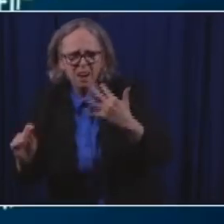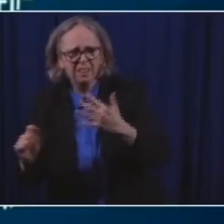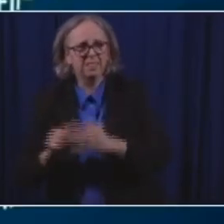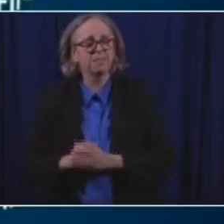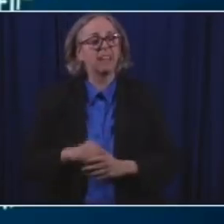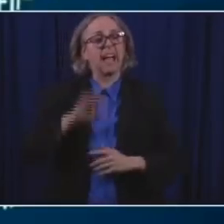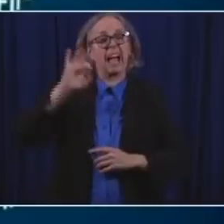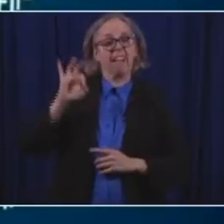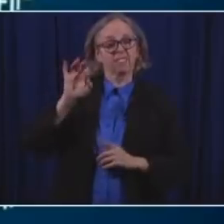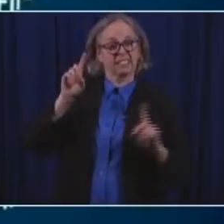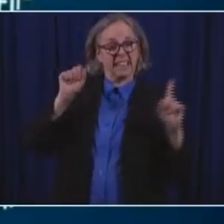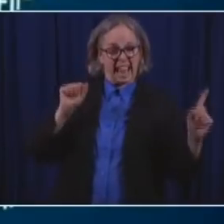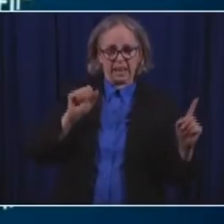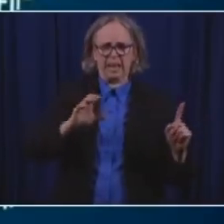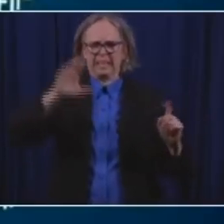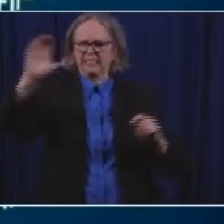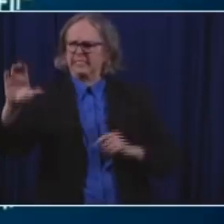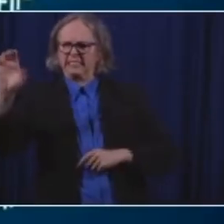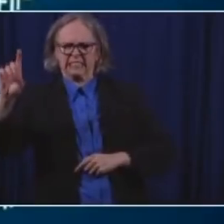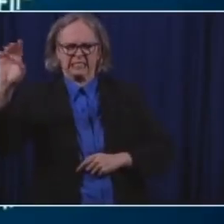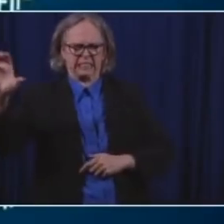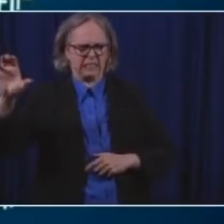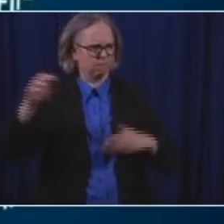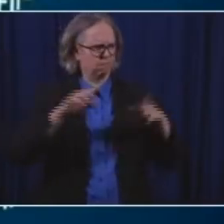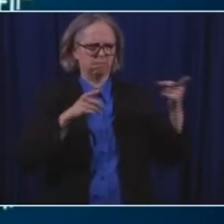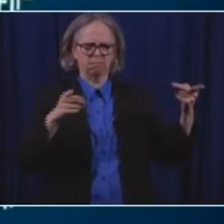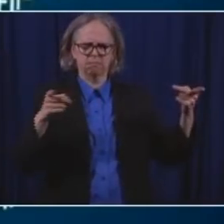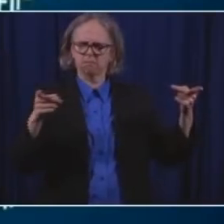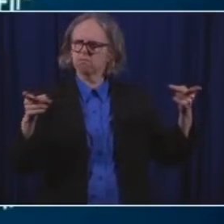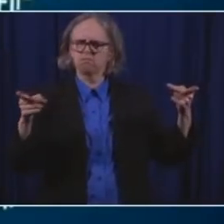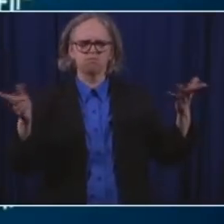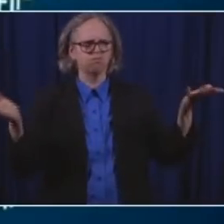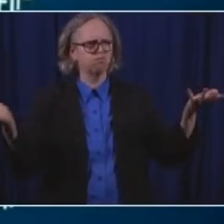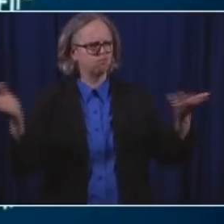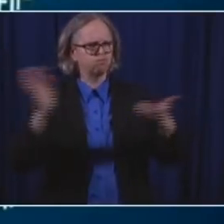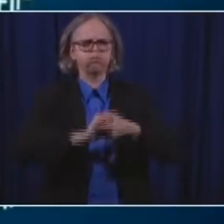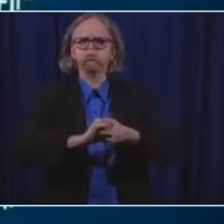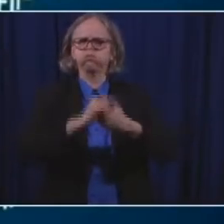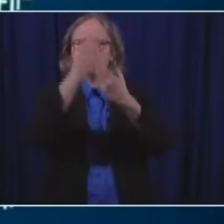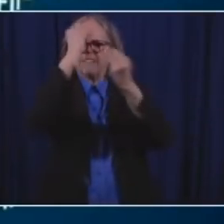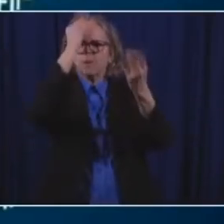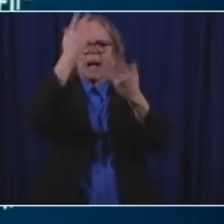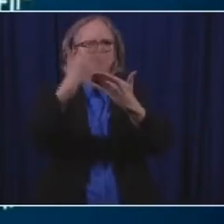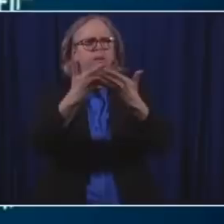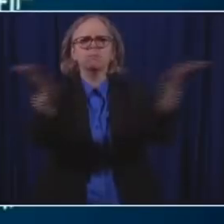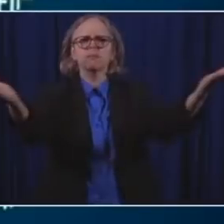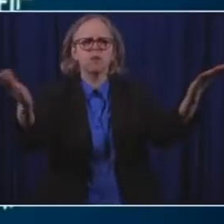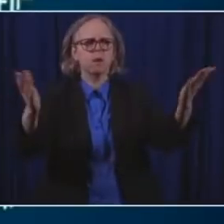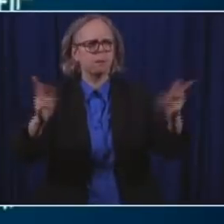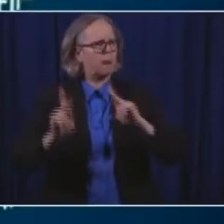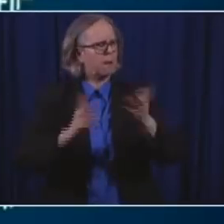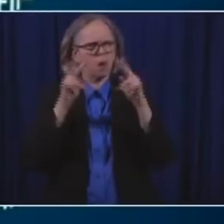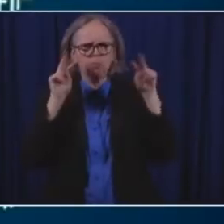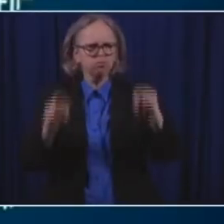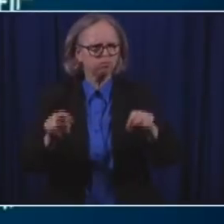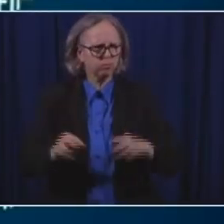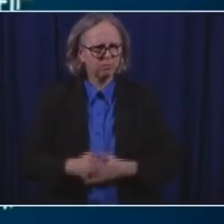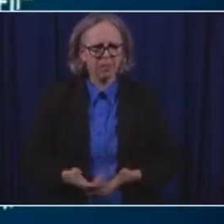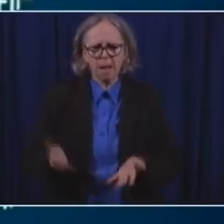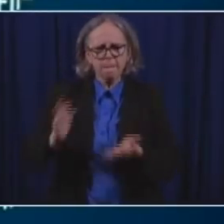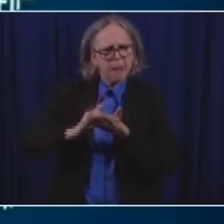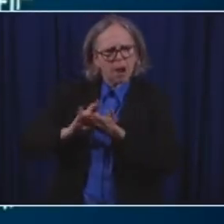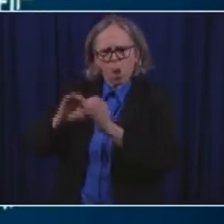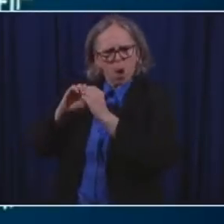In addition, at the CDC meeting, major medical societies will have representation at the table